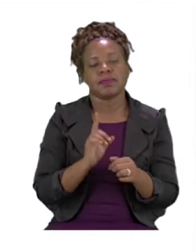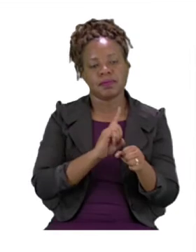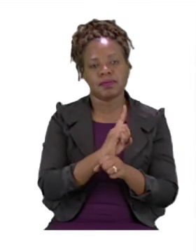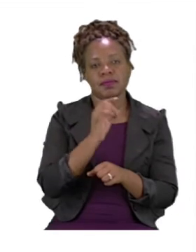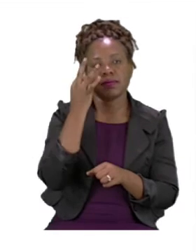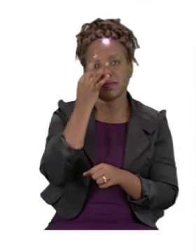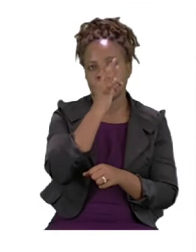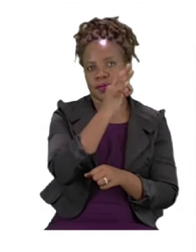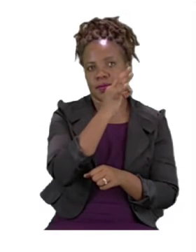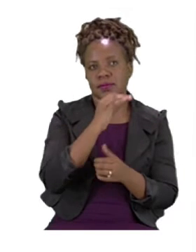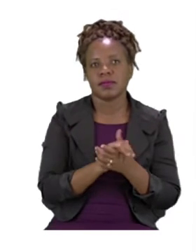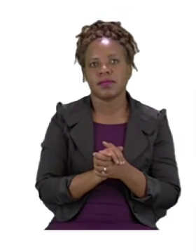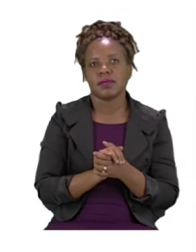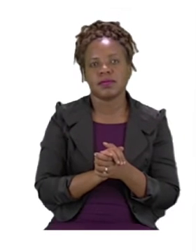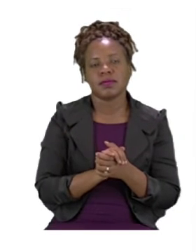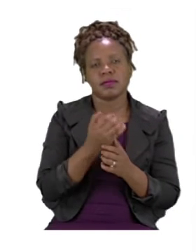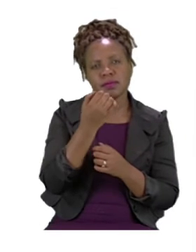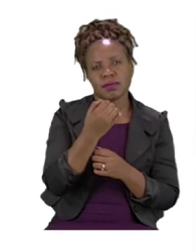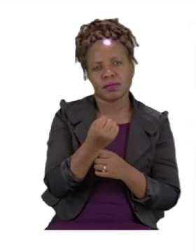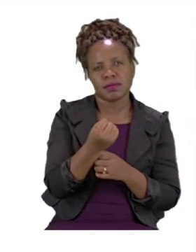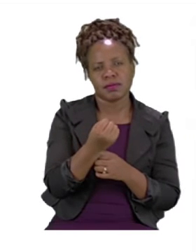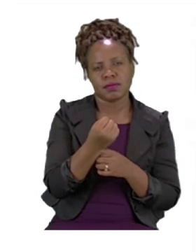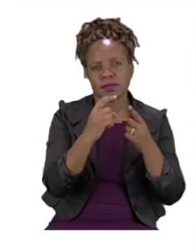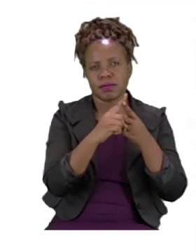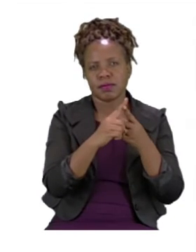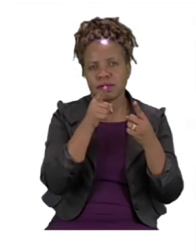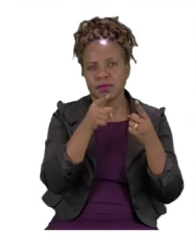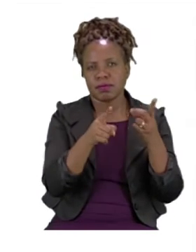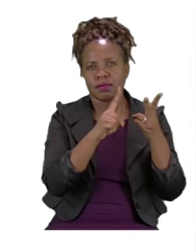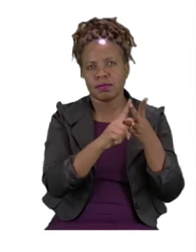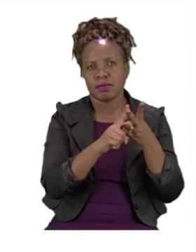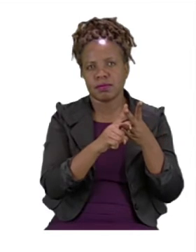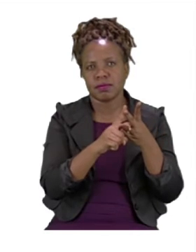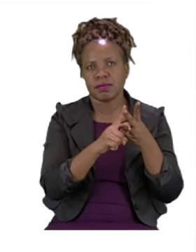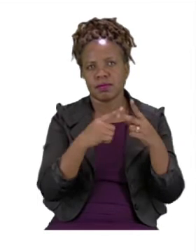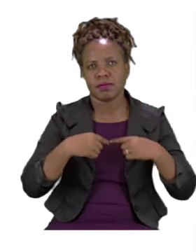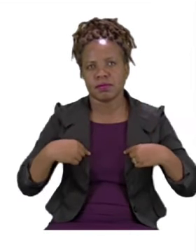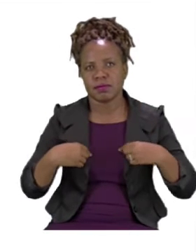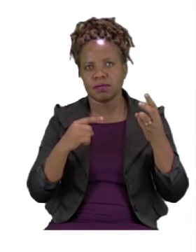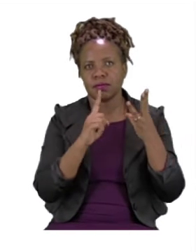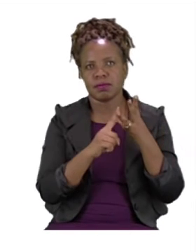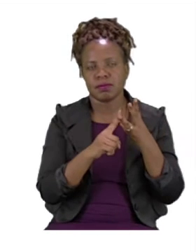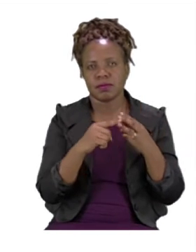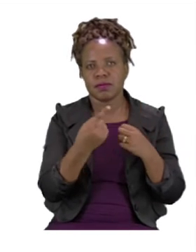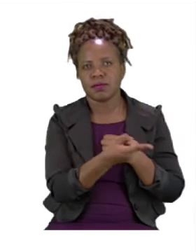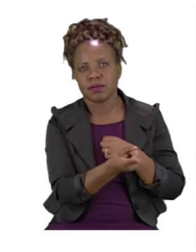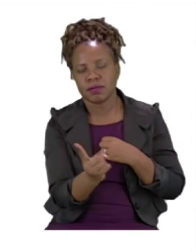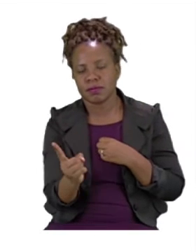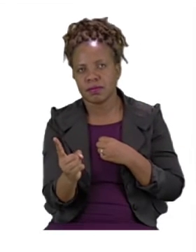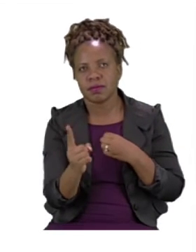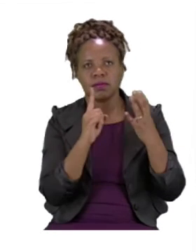first flower has the word you, we, they,